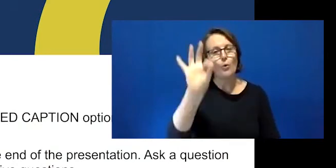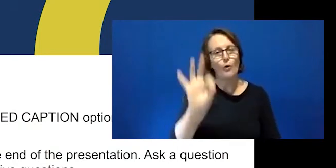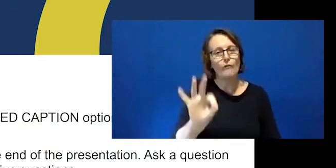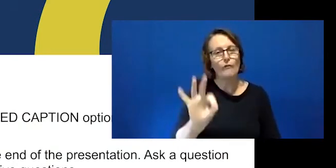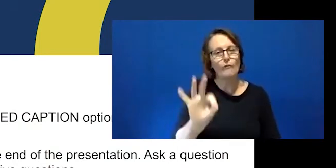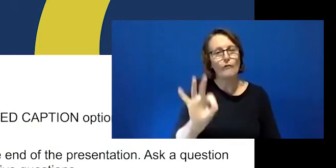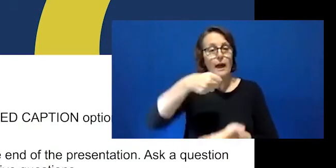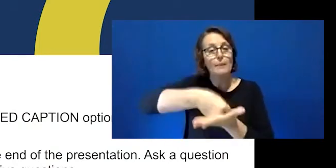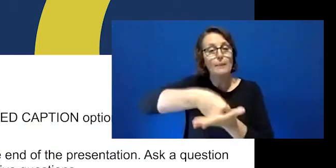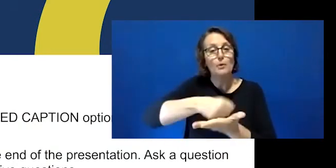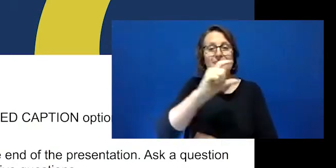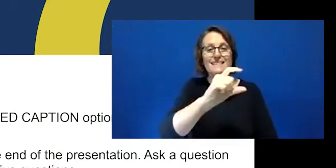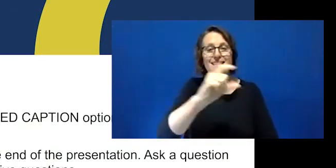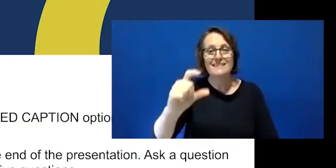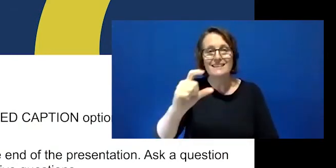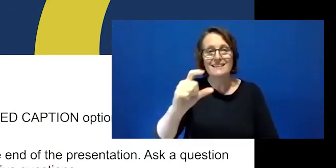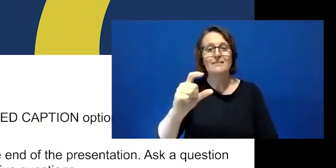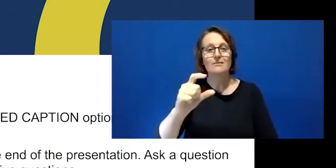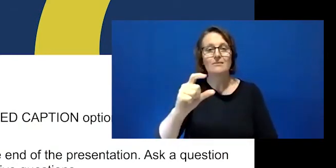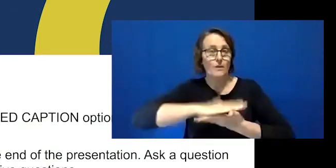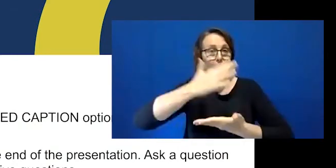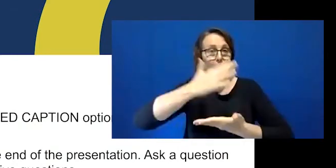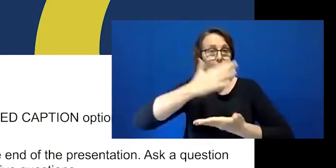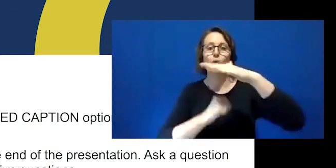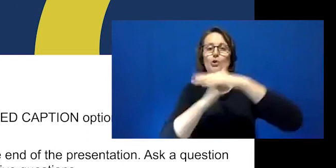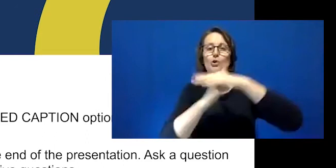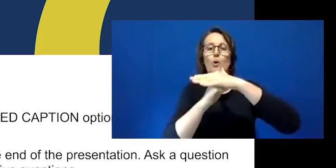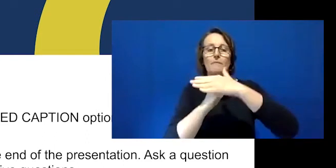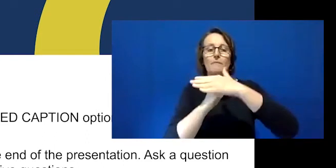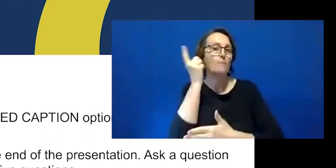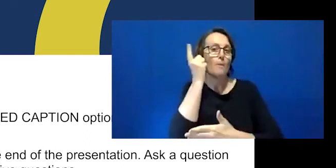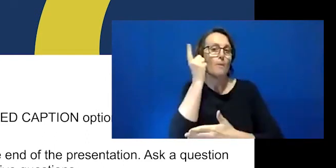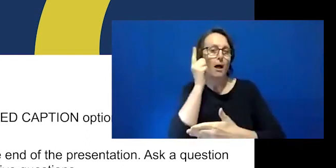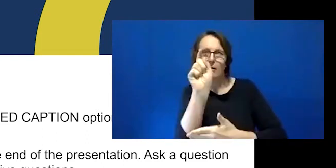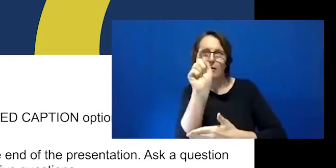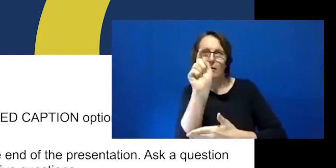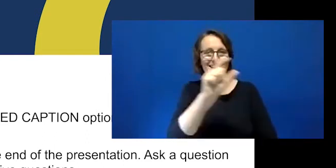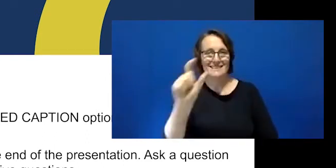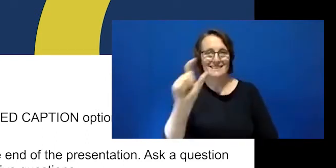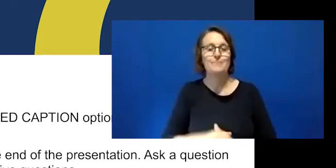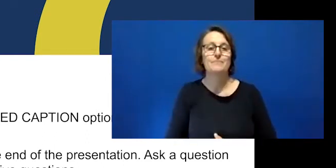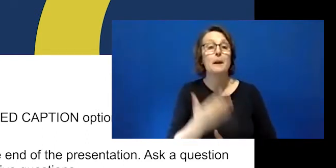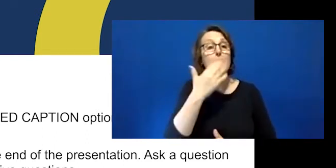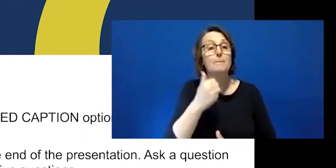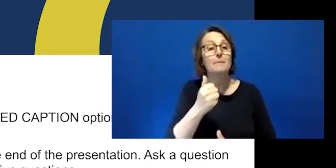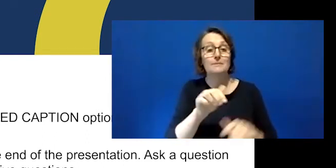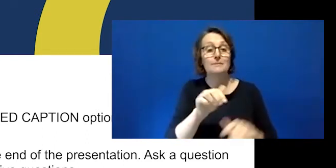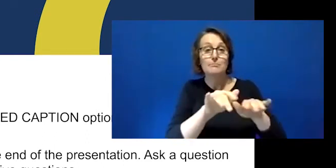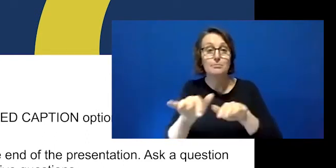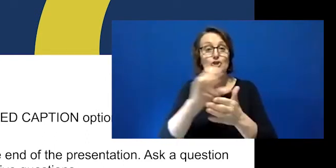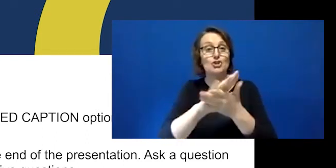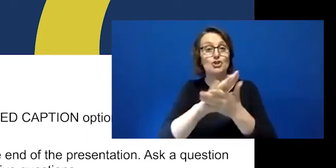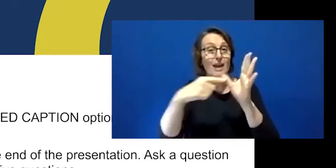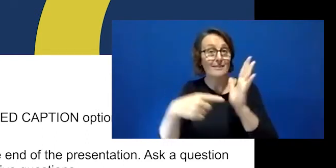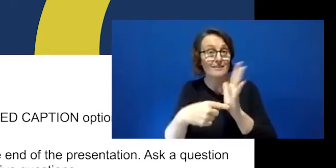you're on a laptop, or above if you're on a mobile device. As always, please use the chat feature to engage with each other throughout today's